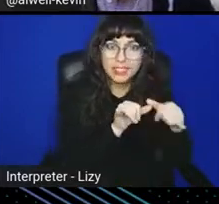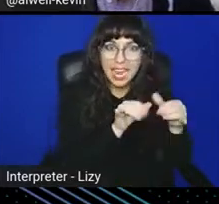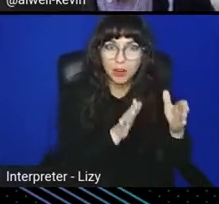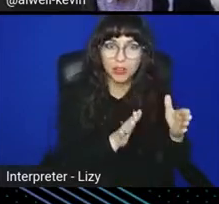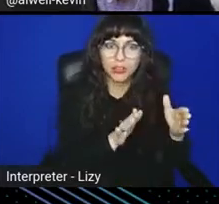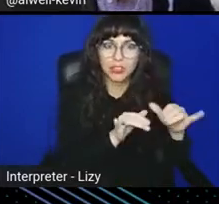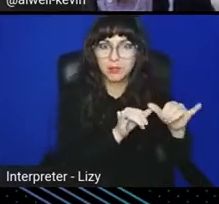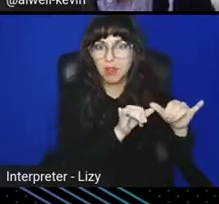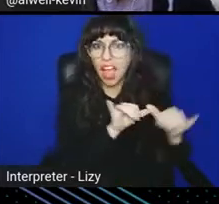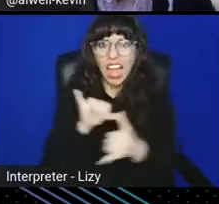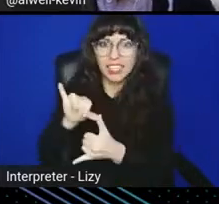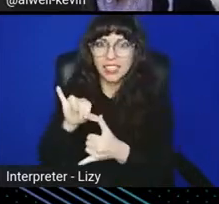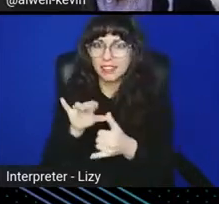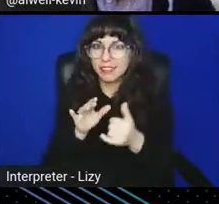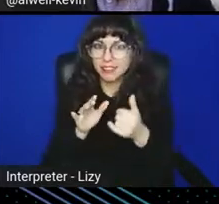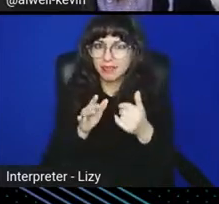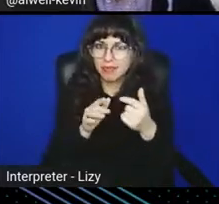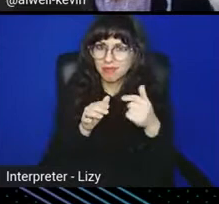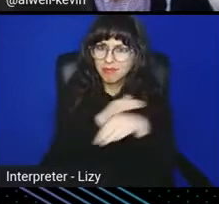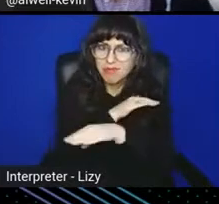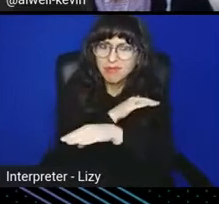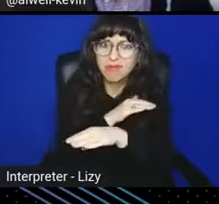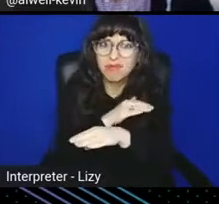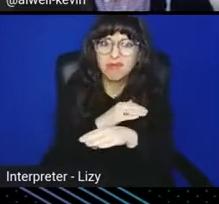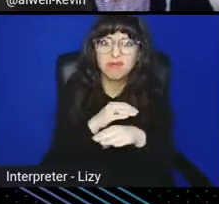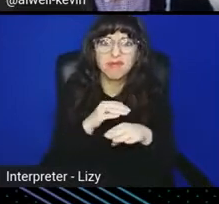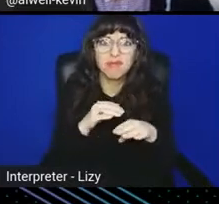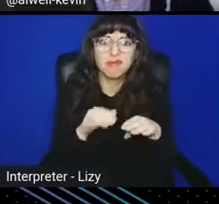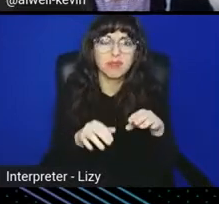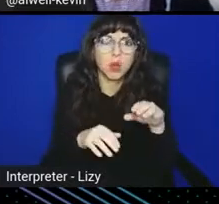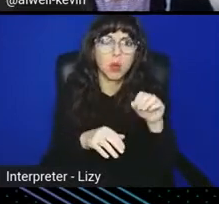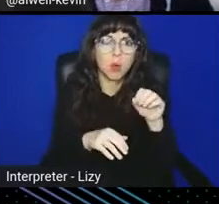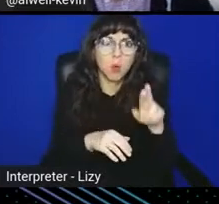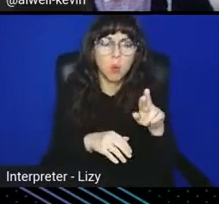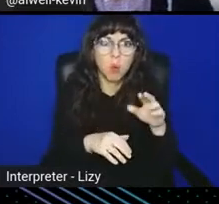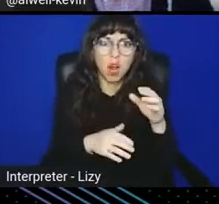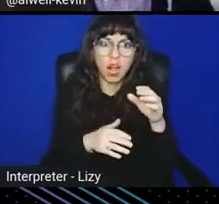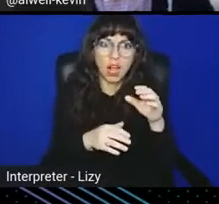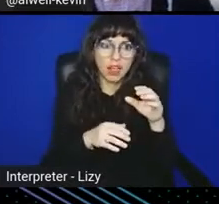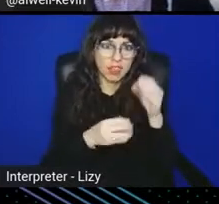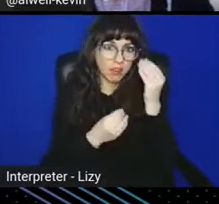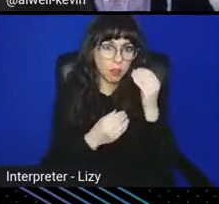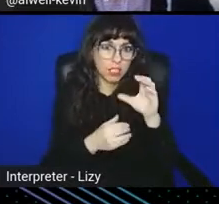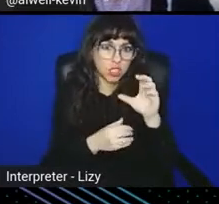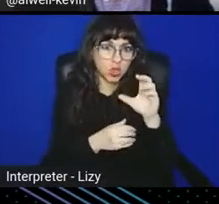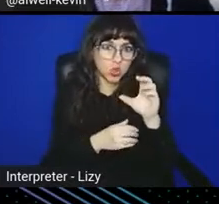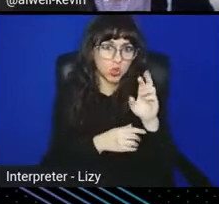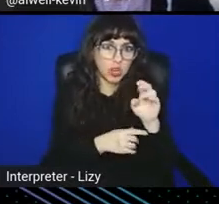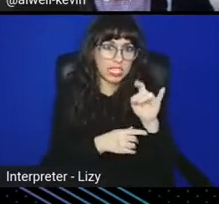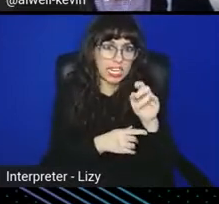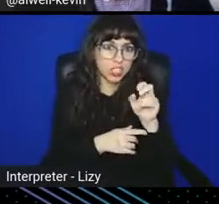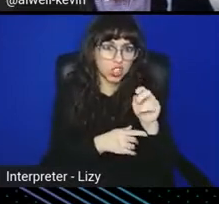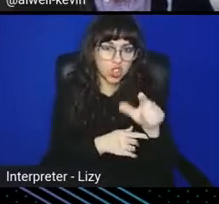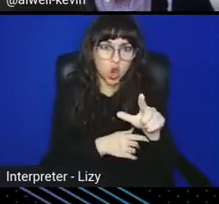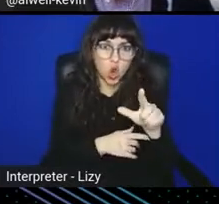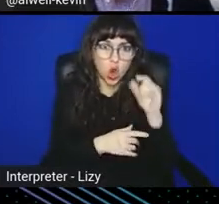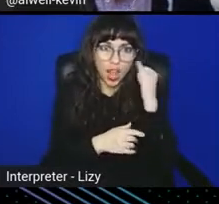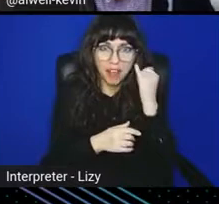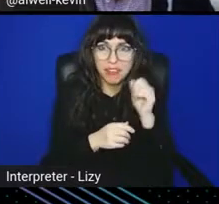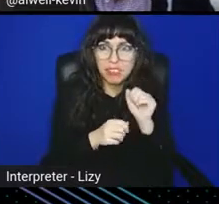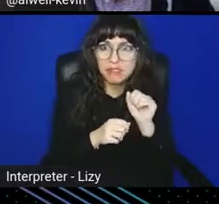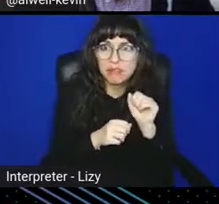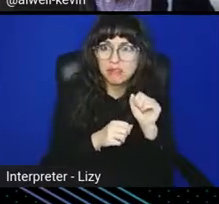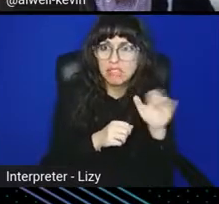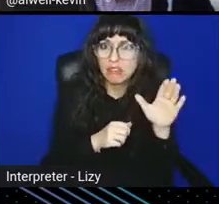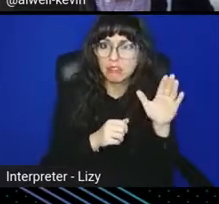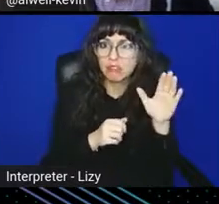also, you know, if you're leaking some credential that gives someone unauthorized access to your software, it can be a tremendous problem. And so what